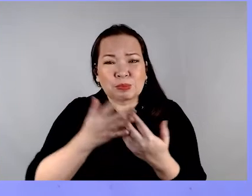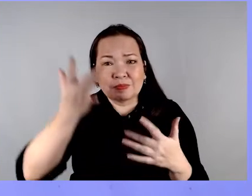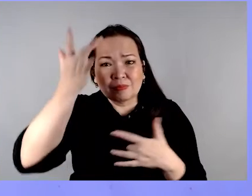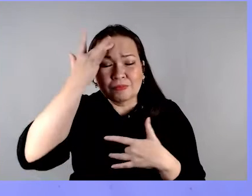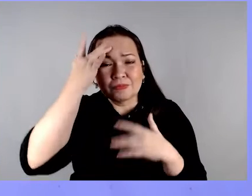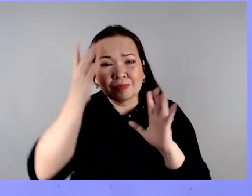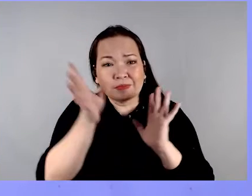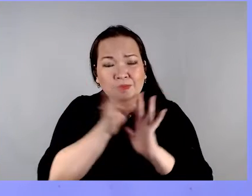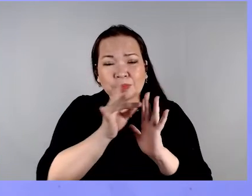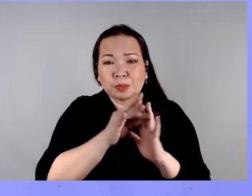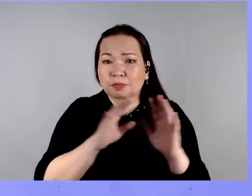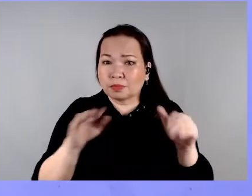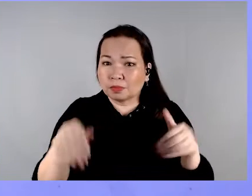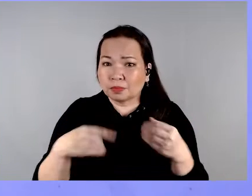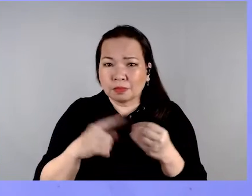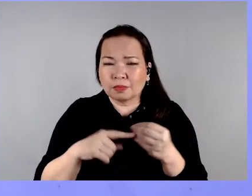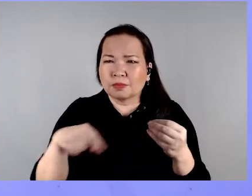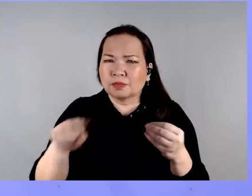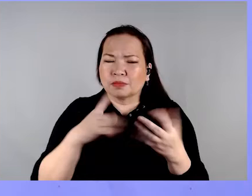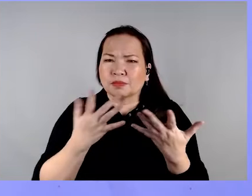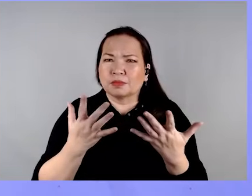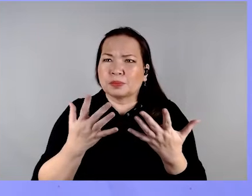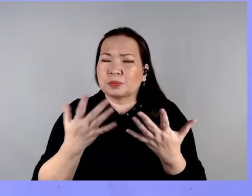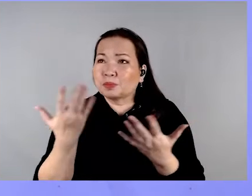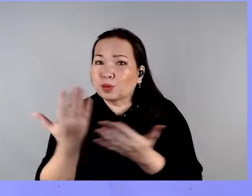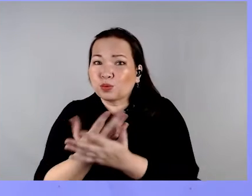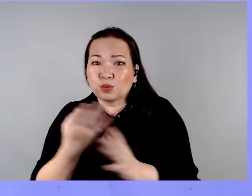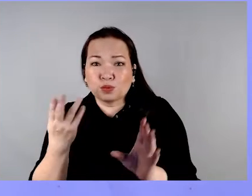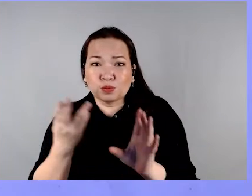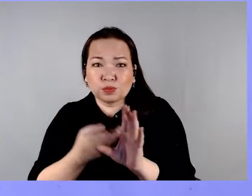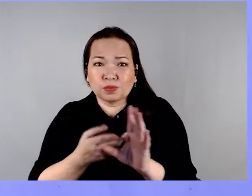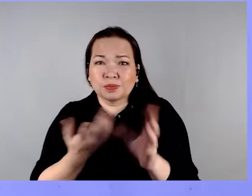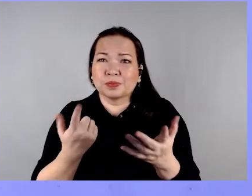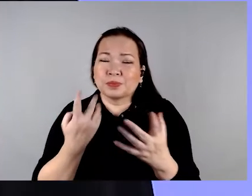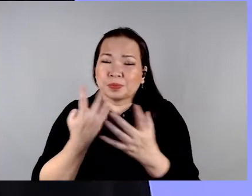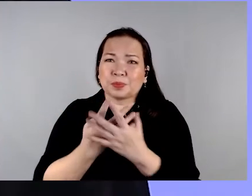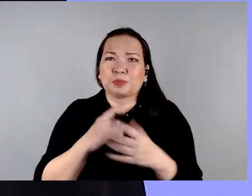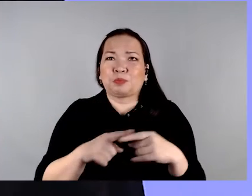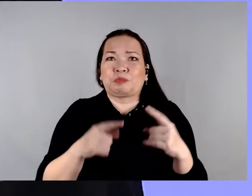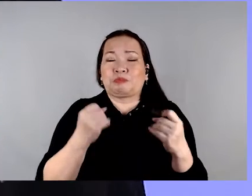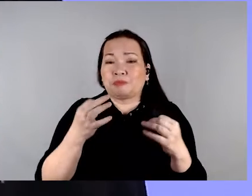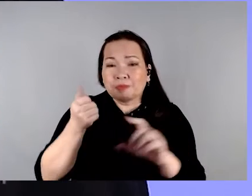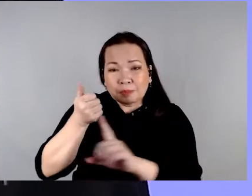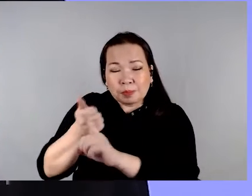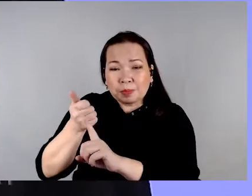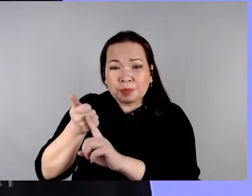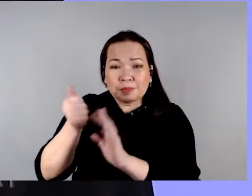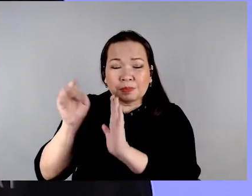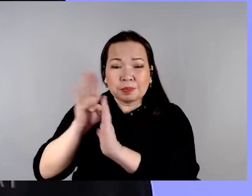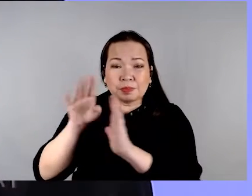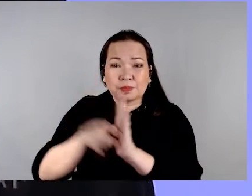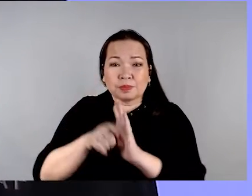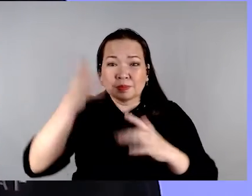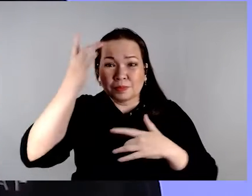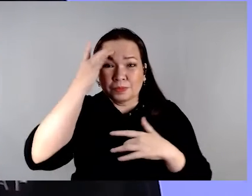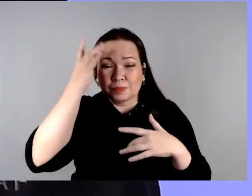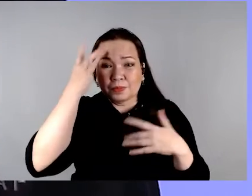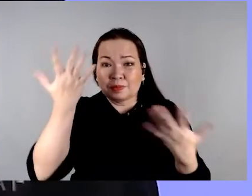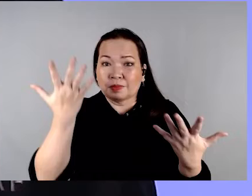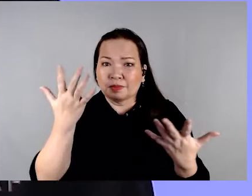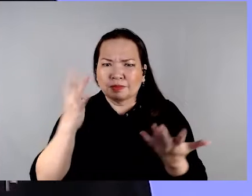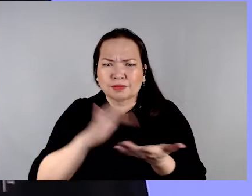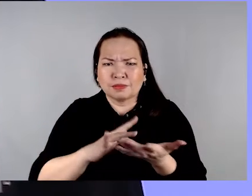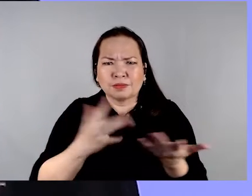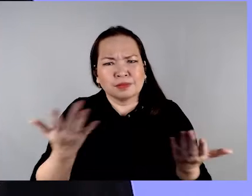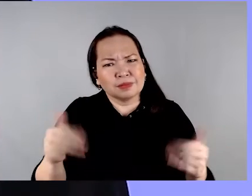into consideration newly committed PDLs with existing illnesses, the medicine allowance is definitely not enough to